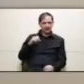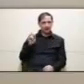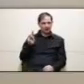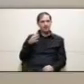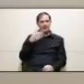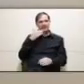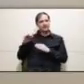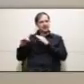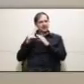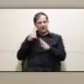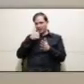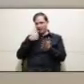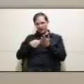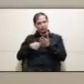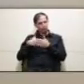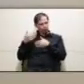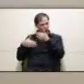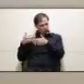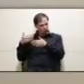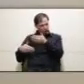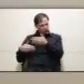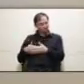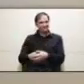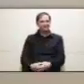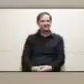letter. Continue.